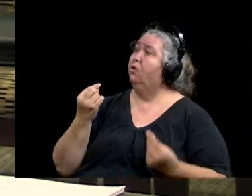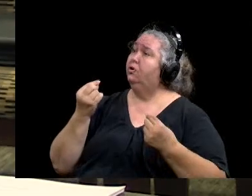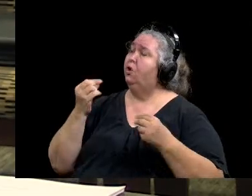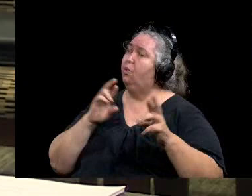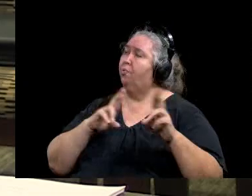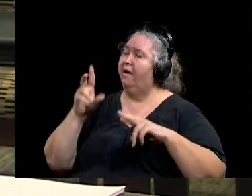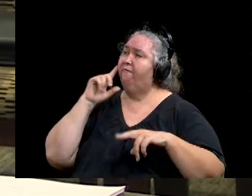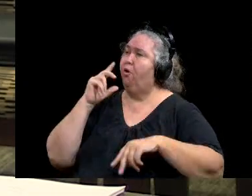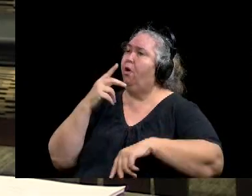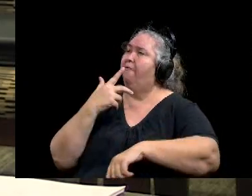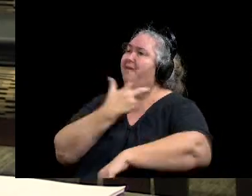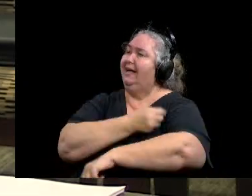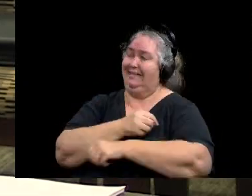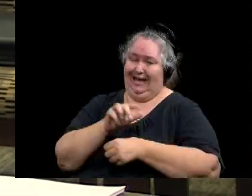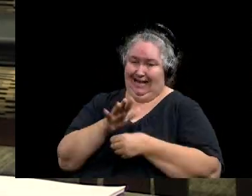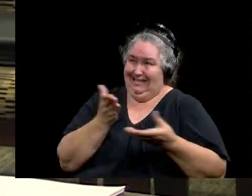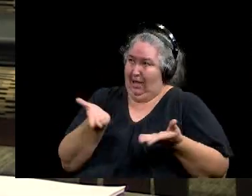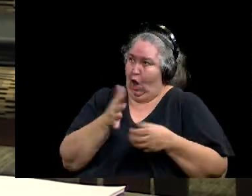vaccines locally?